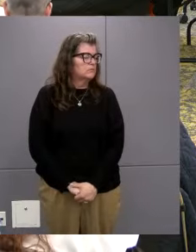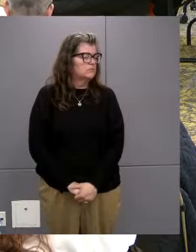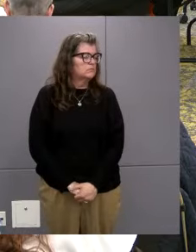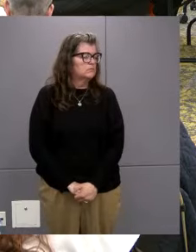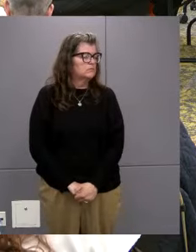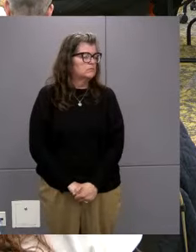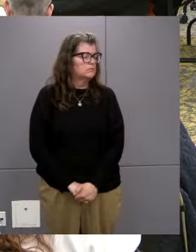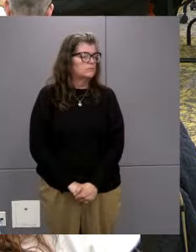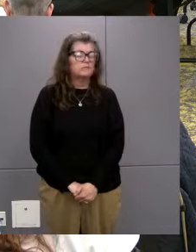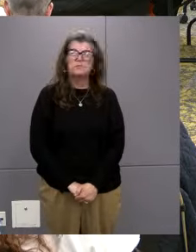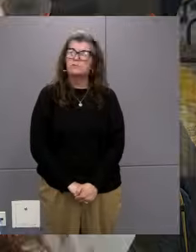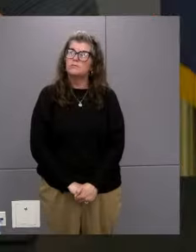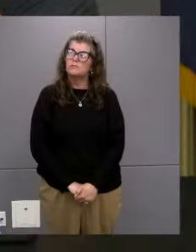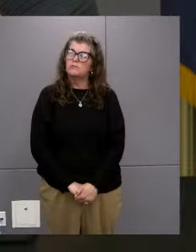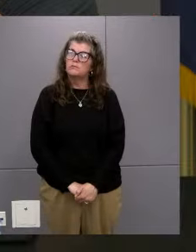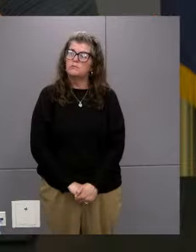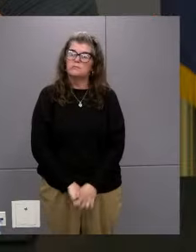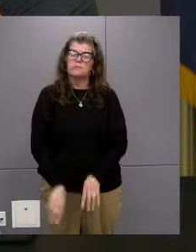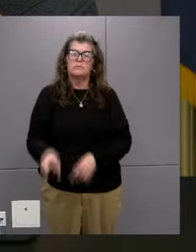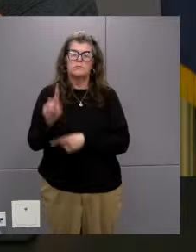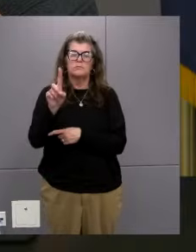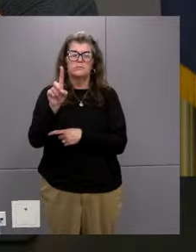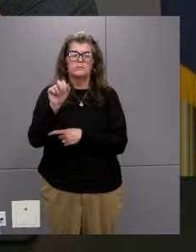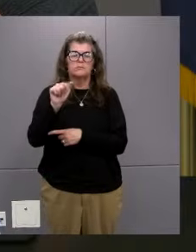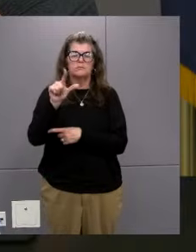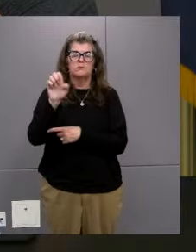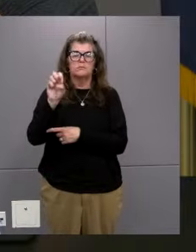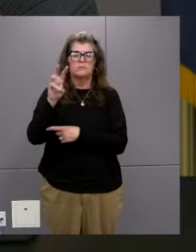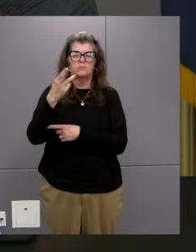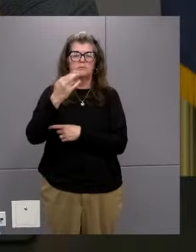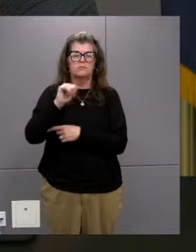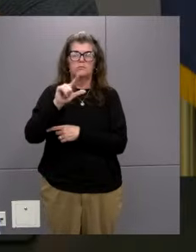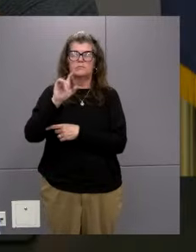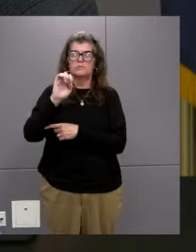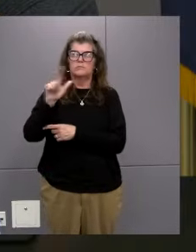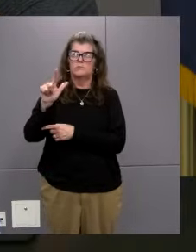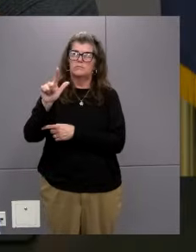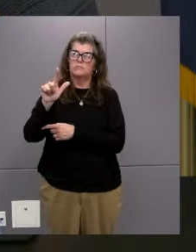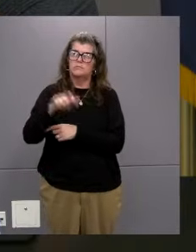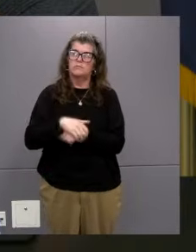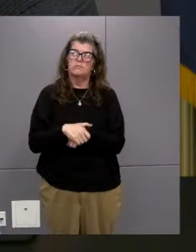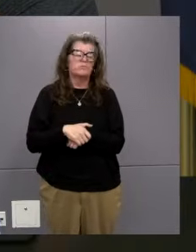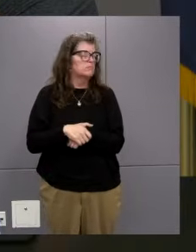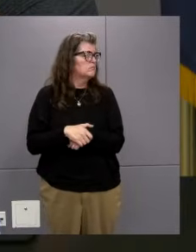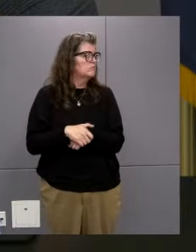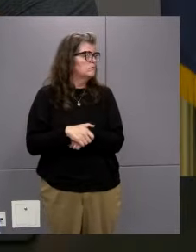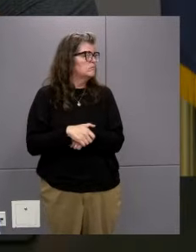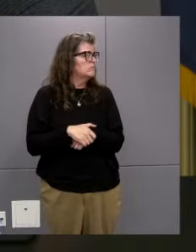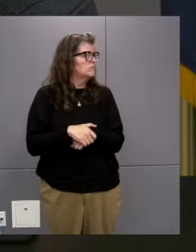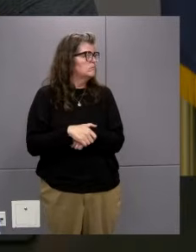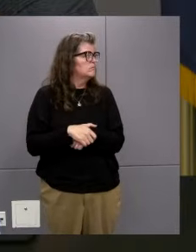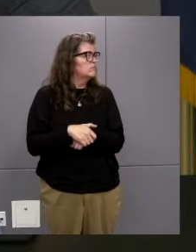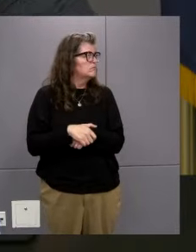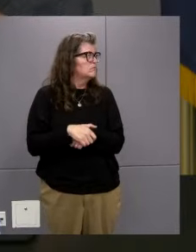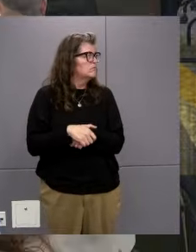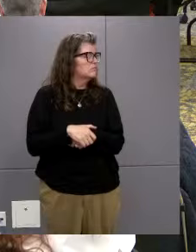And next, Dale Wayhill, Associate Vice President of Institutional Advancement, will present a